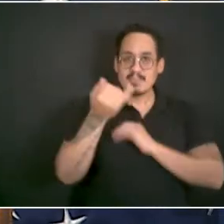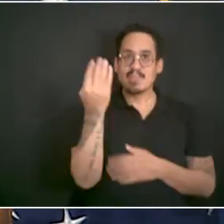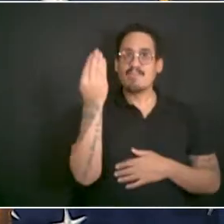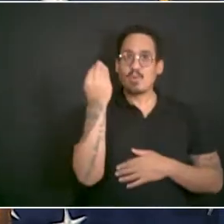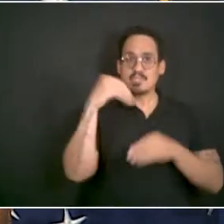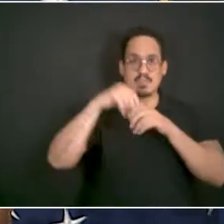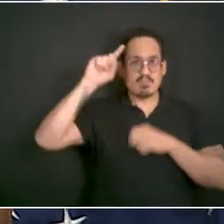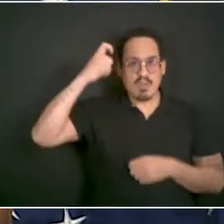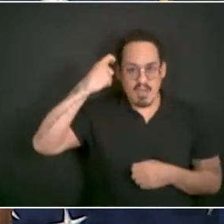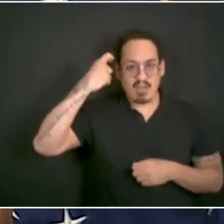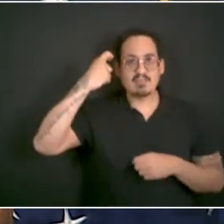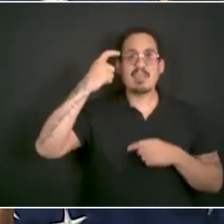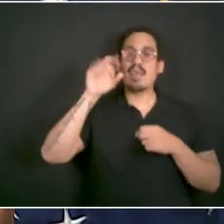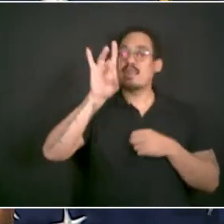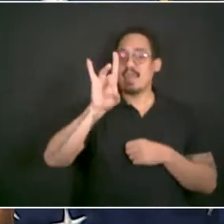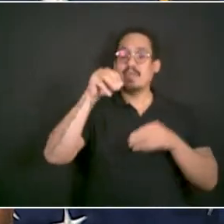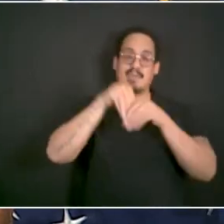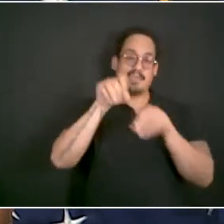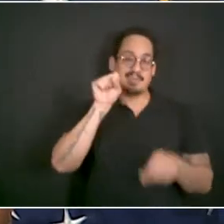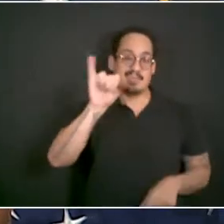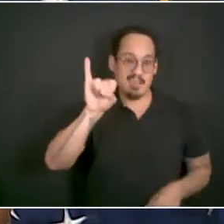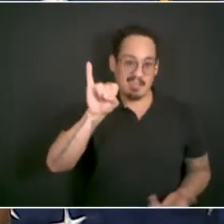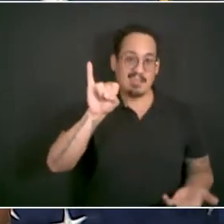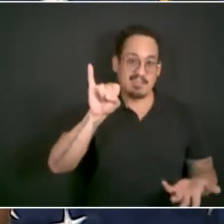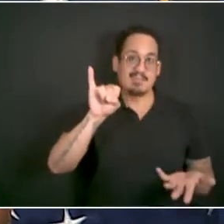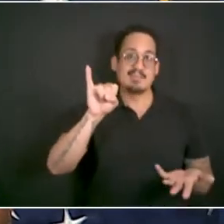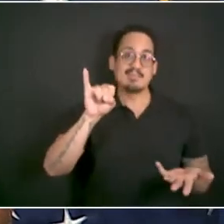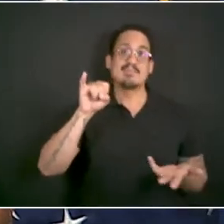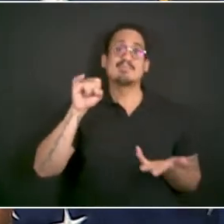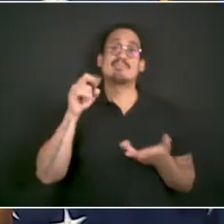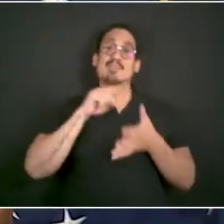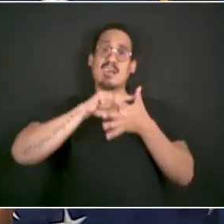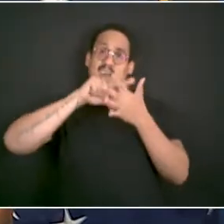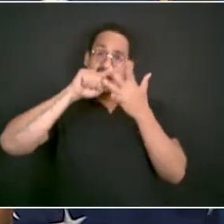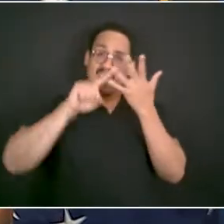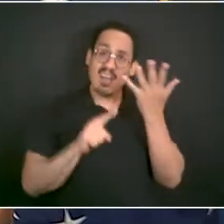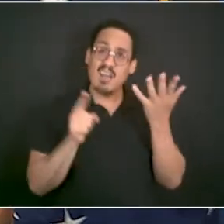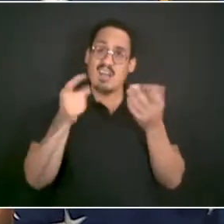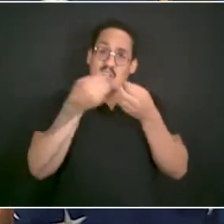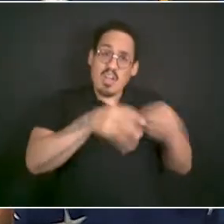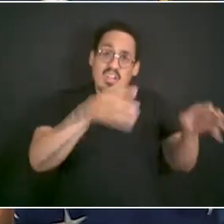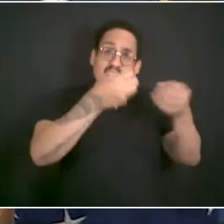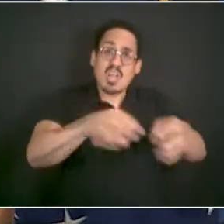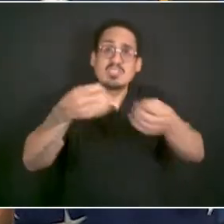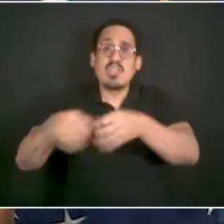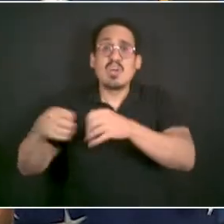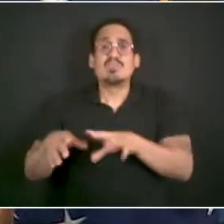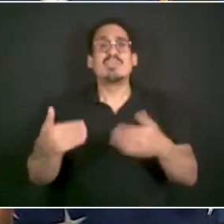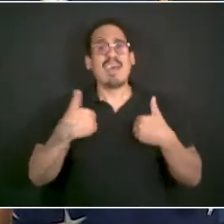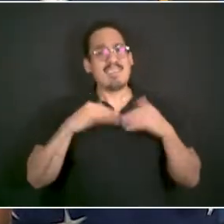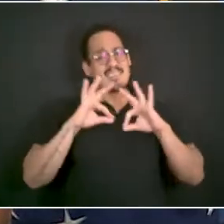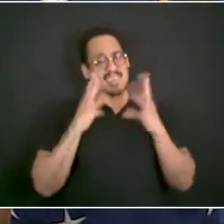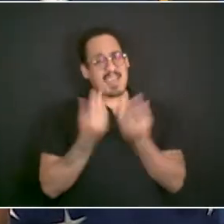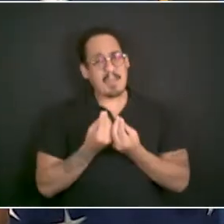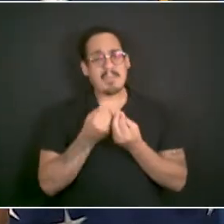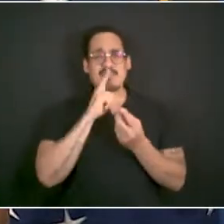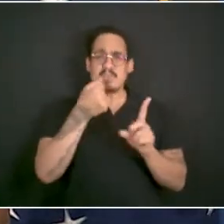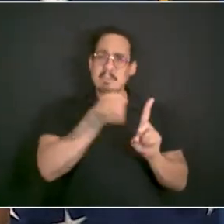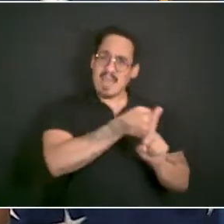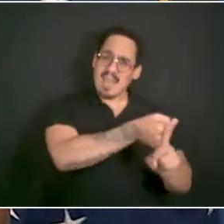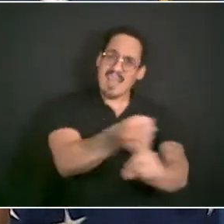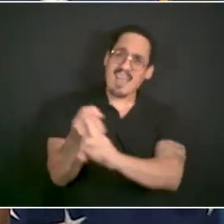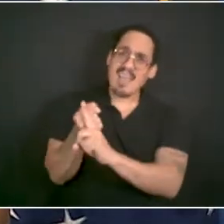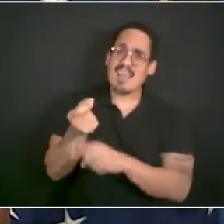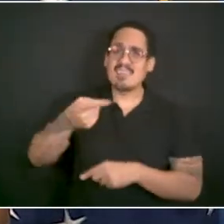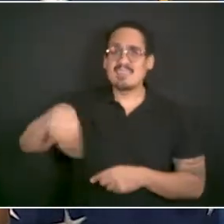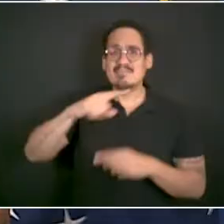Island. This is our time to love on these people and everyone who's a part of this, who's been in the foxhole in this fight, and their loved ones. And so we